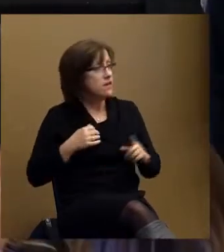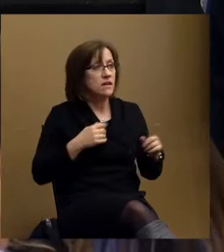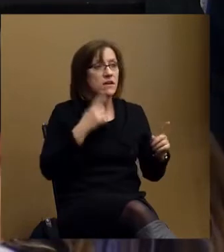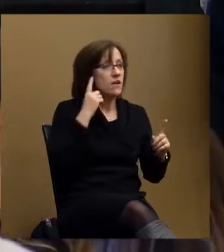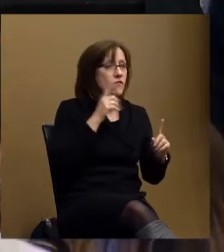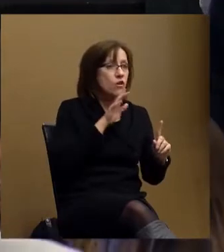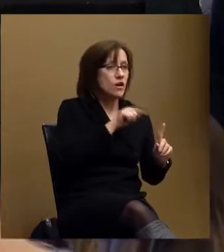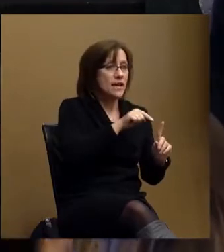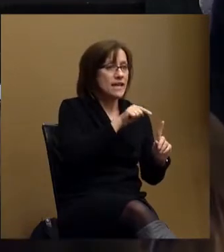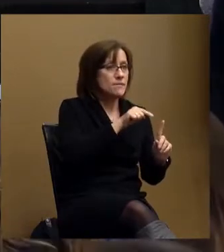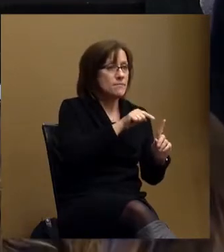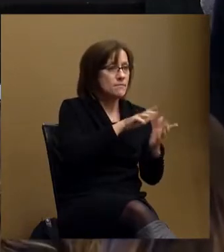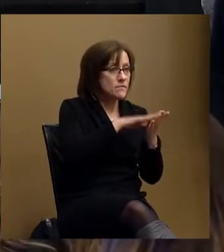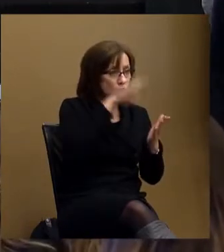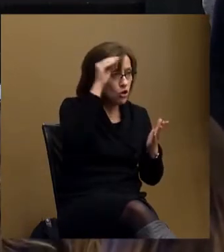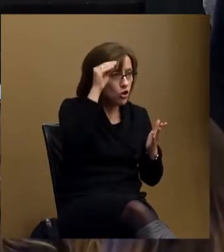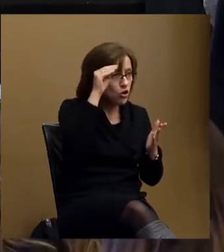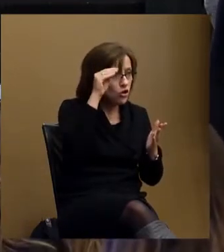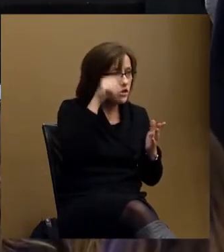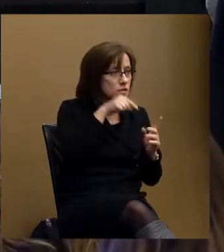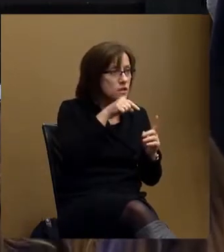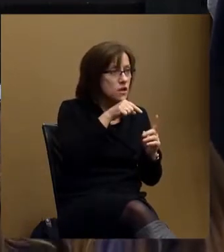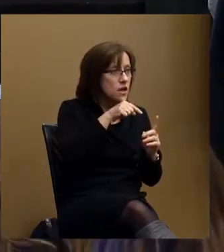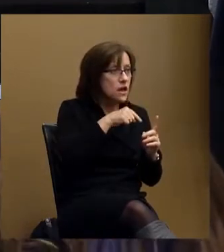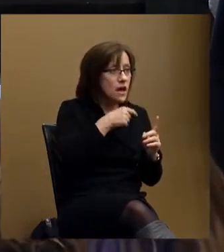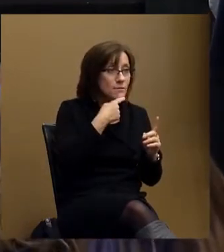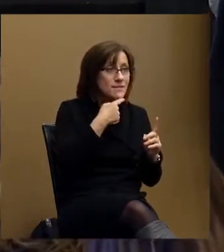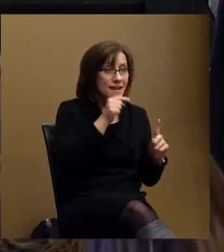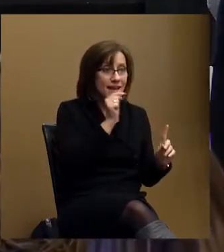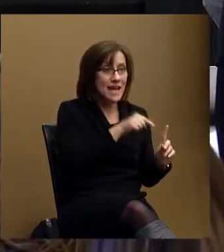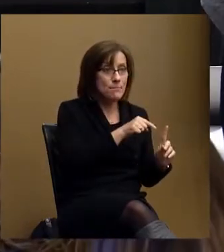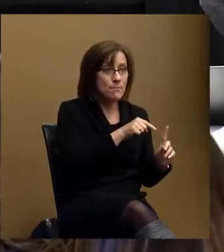learning. So I'm going to say him.